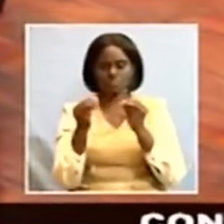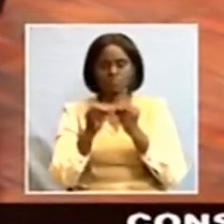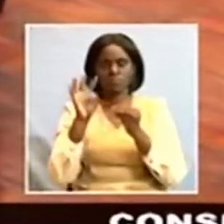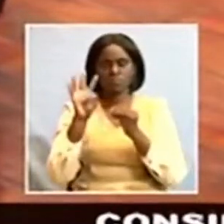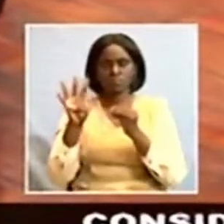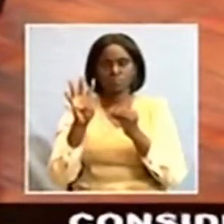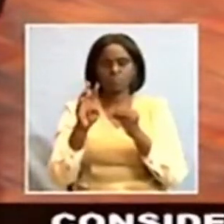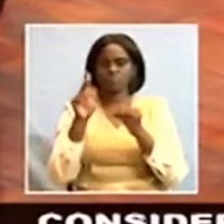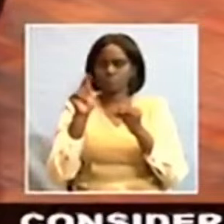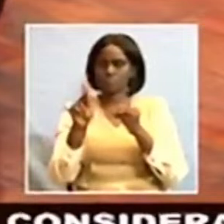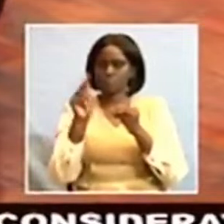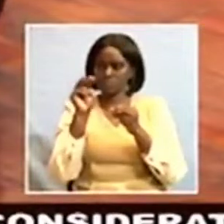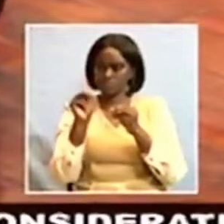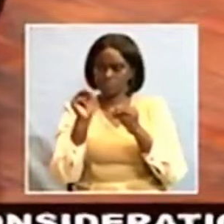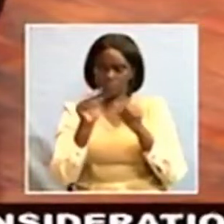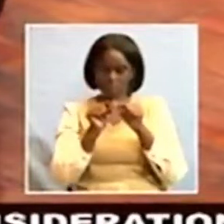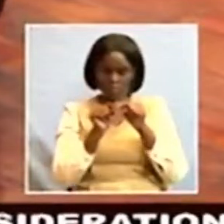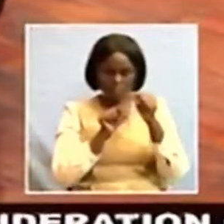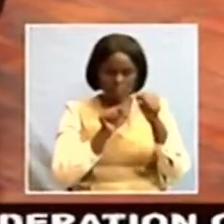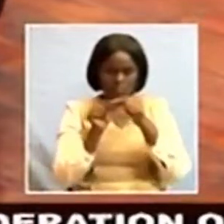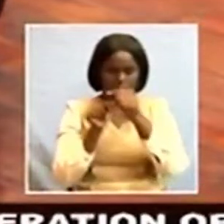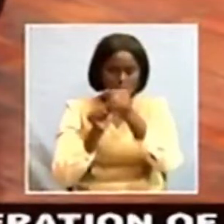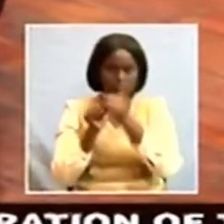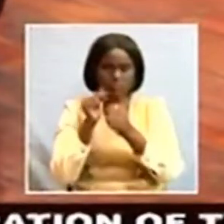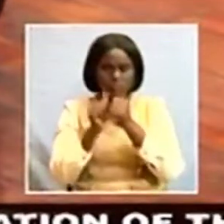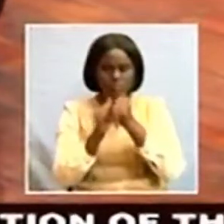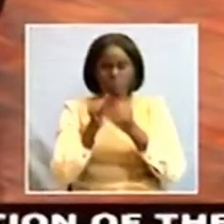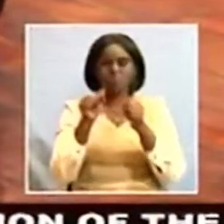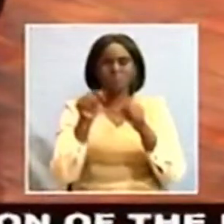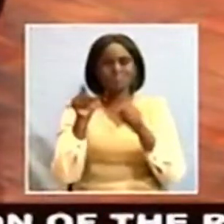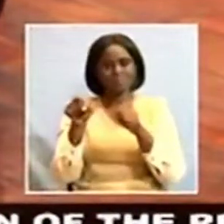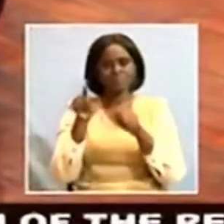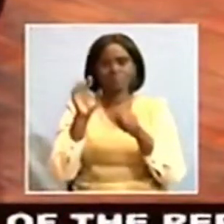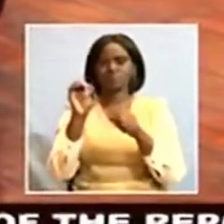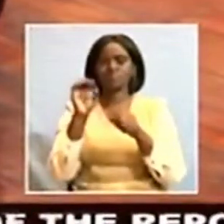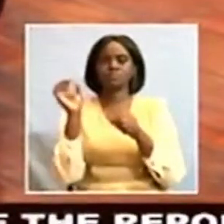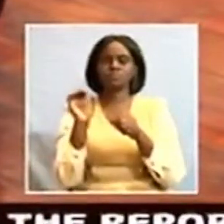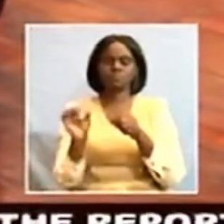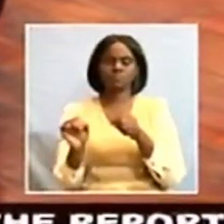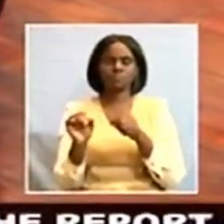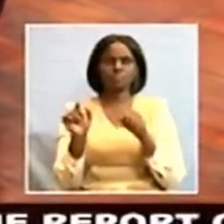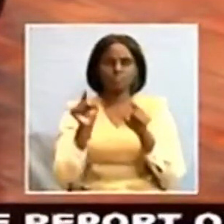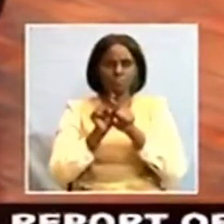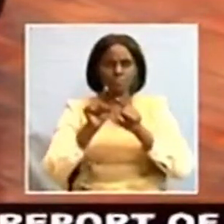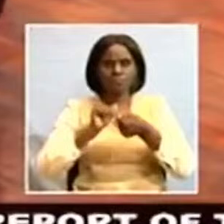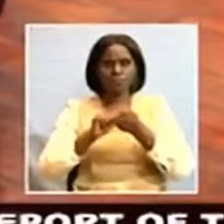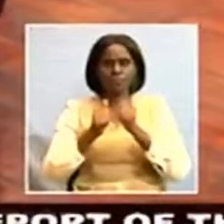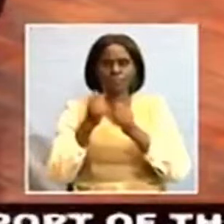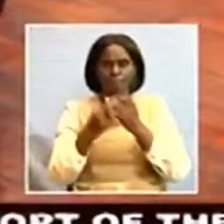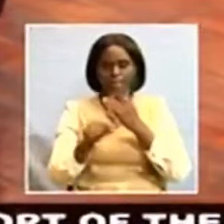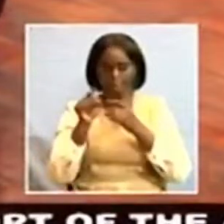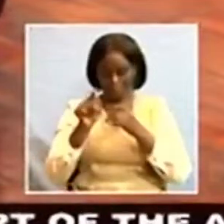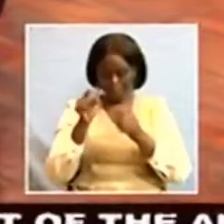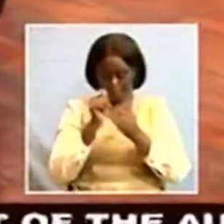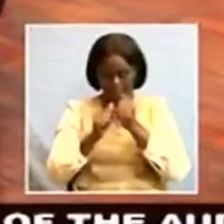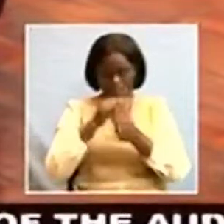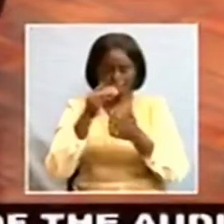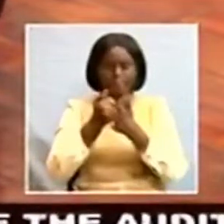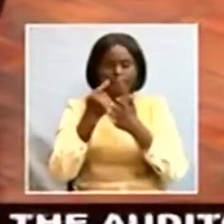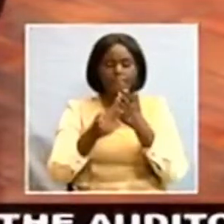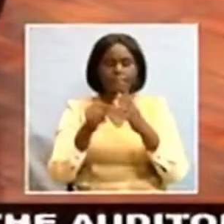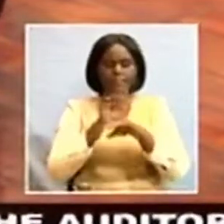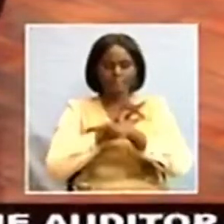was kilometer of roads graded, which stood at 0%. Cause of query, this was due to lack